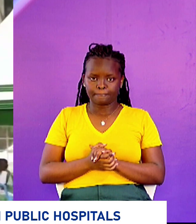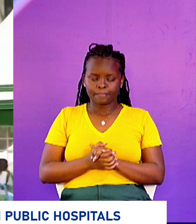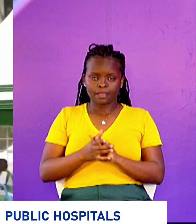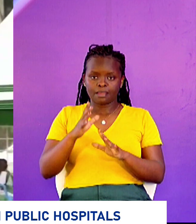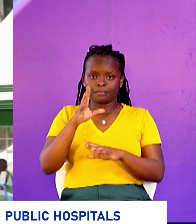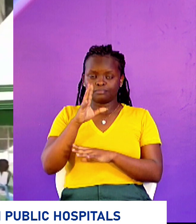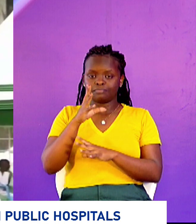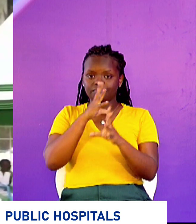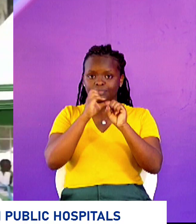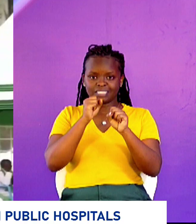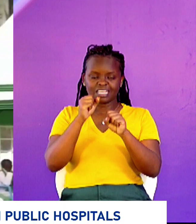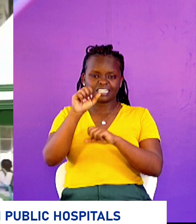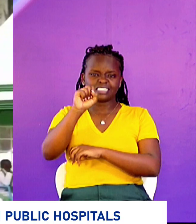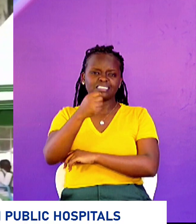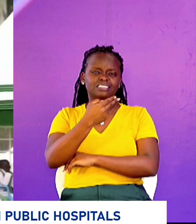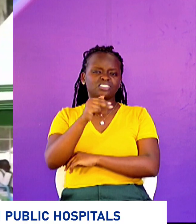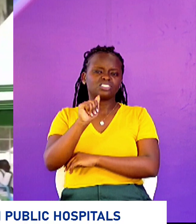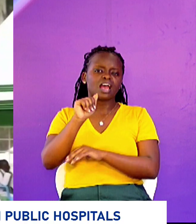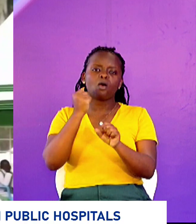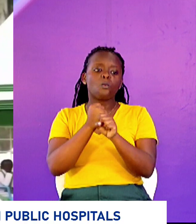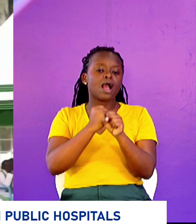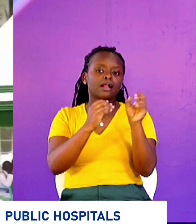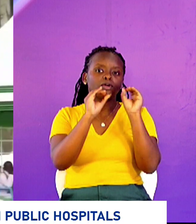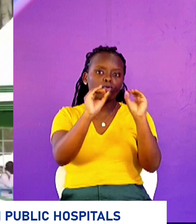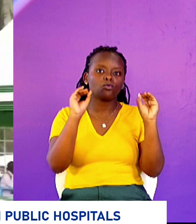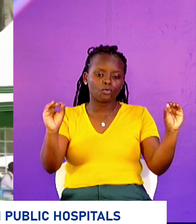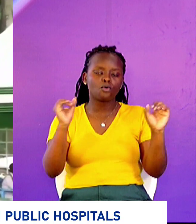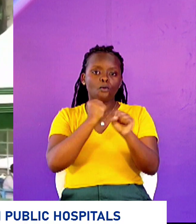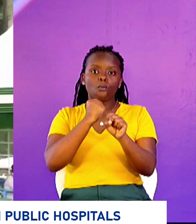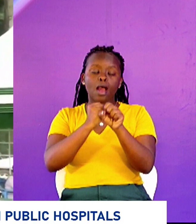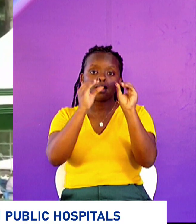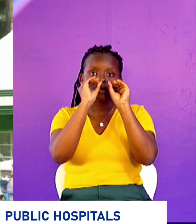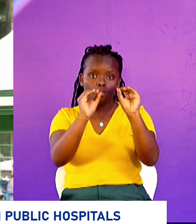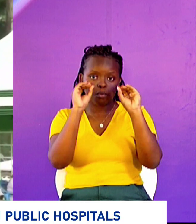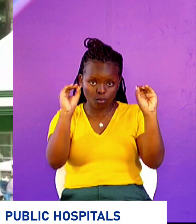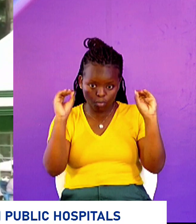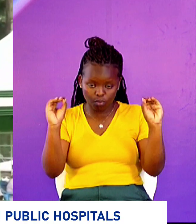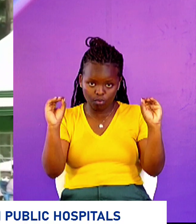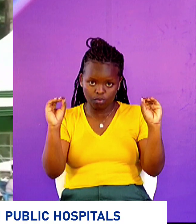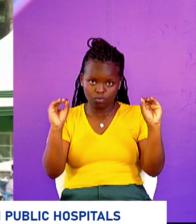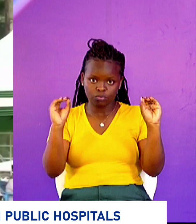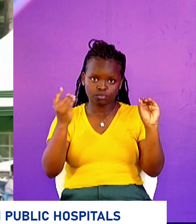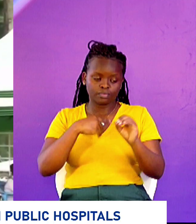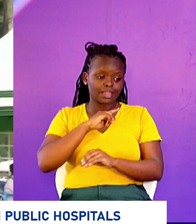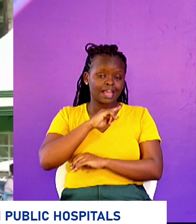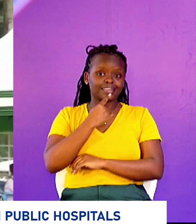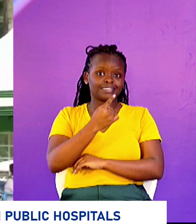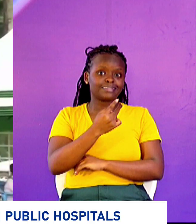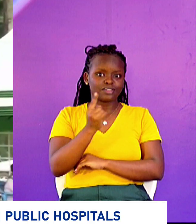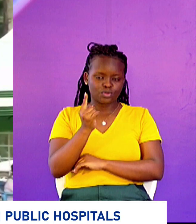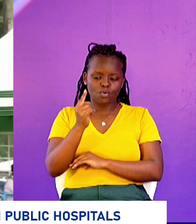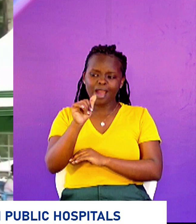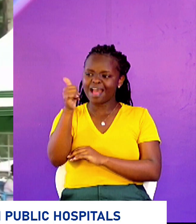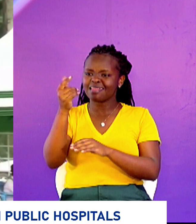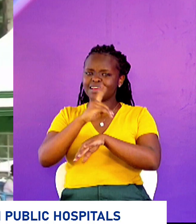President, SHA is not working. It is not working. We told you the other day,